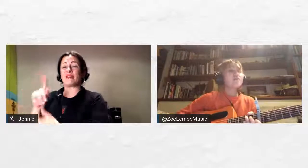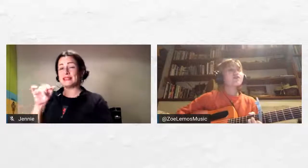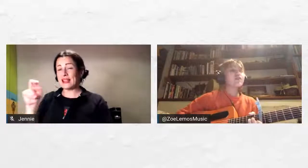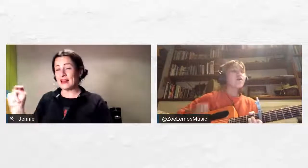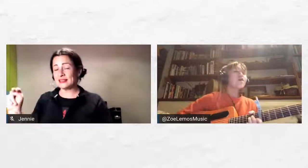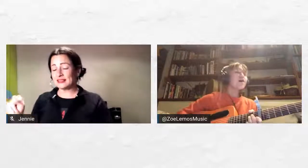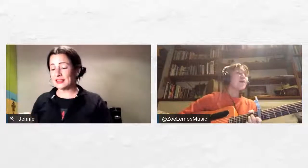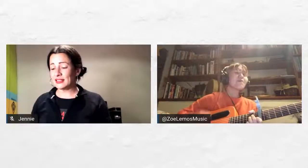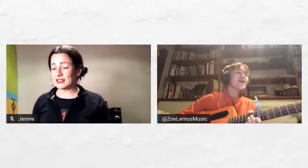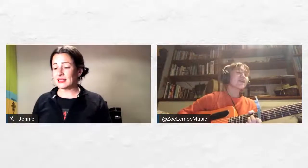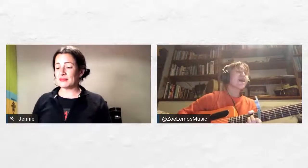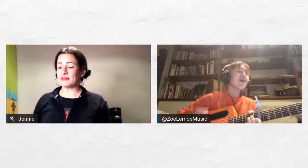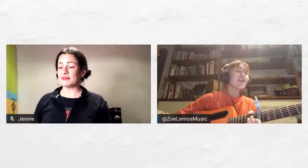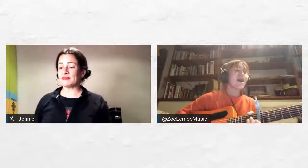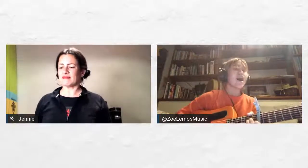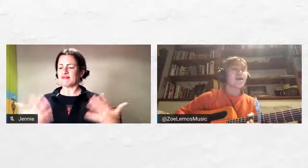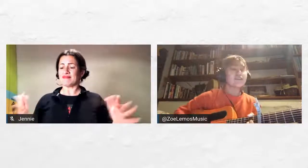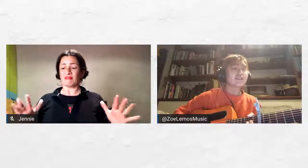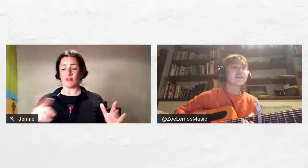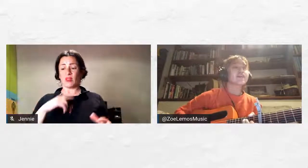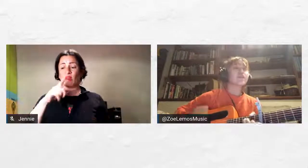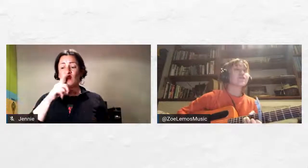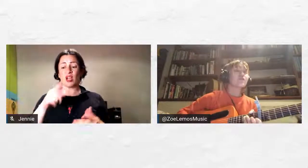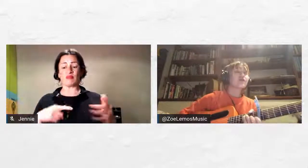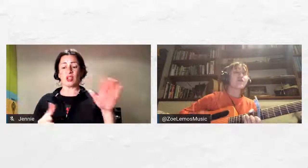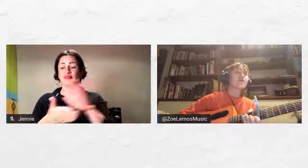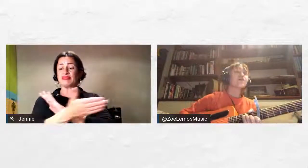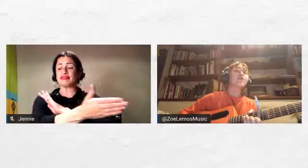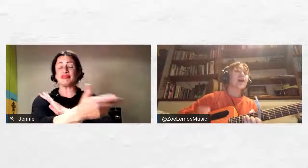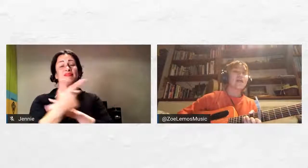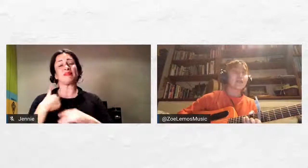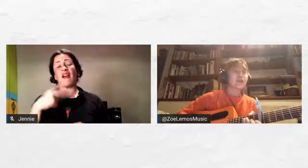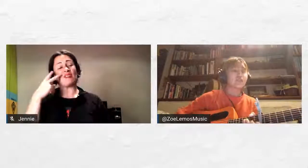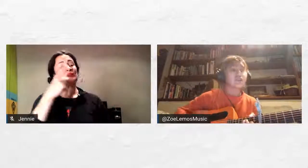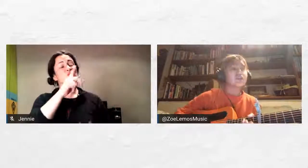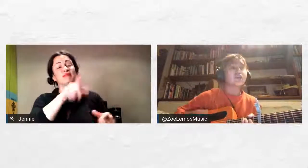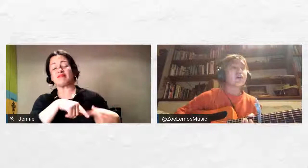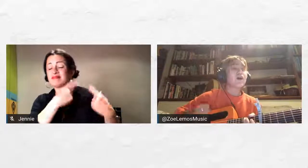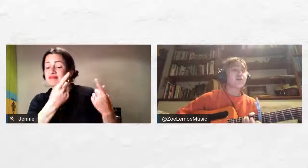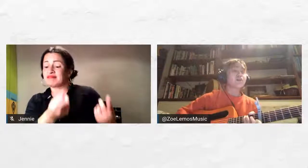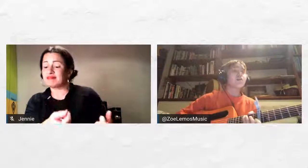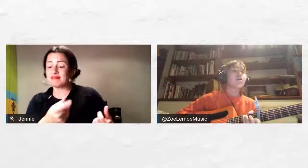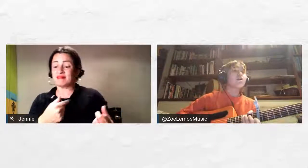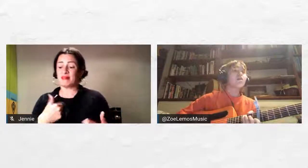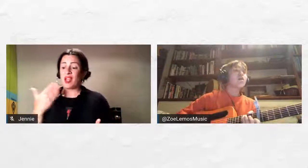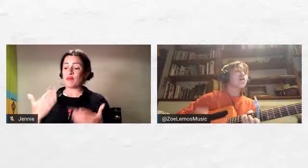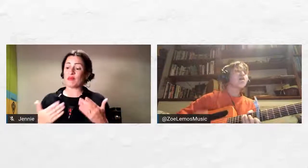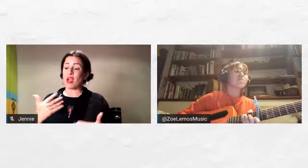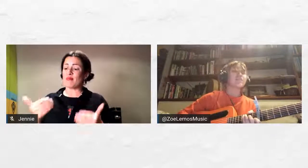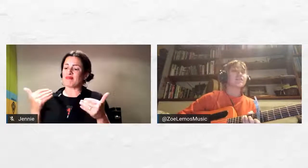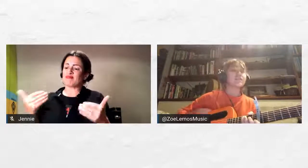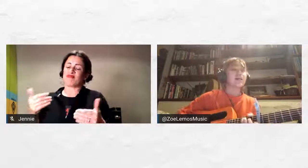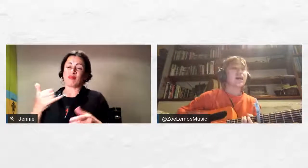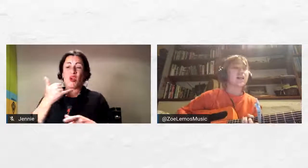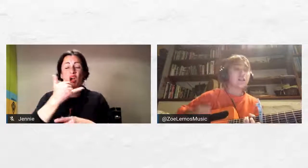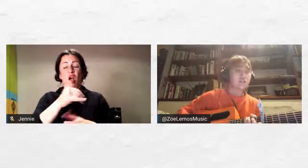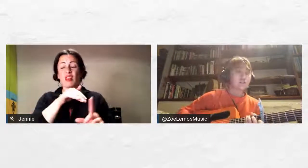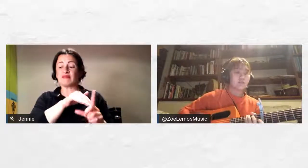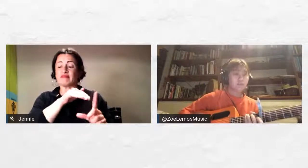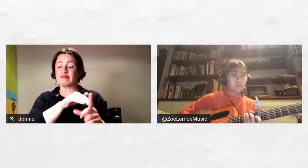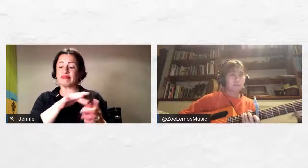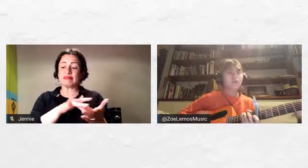Well, I'm sure I'll be gone. I haven't seen you in a while, and I should probably call up and